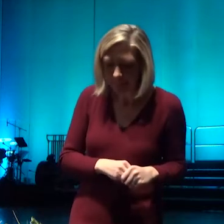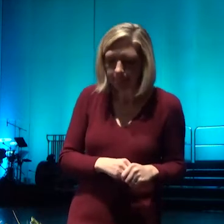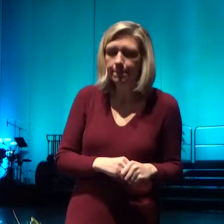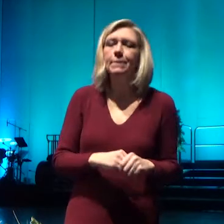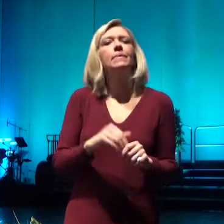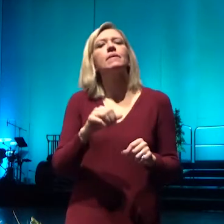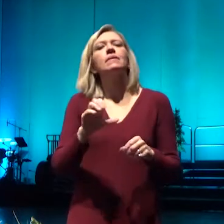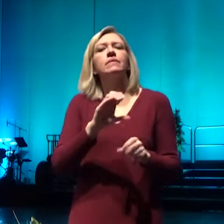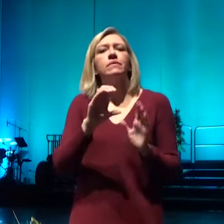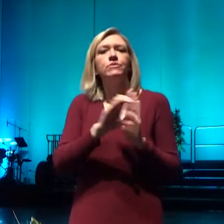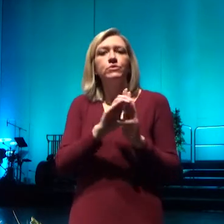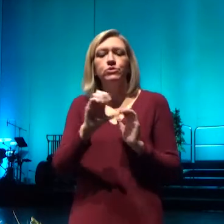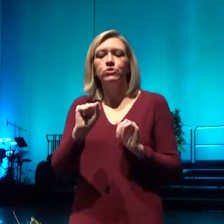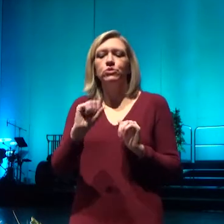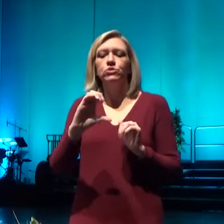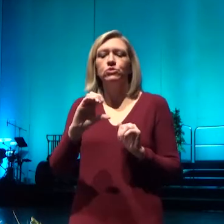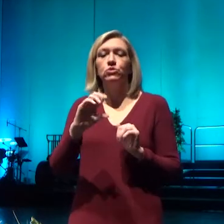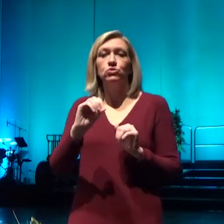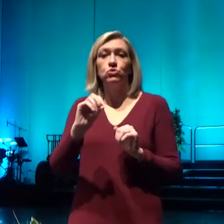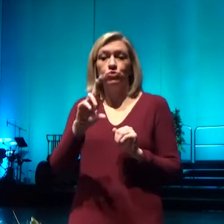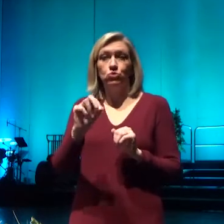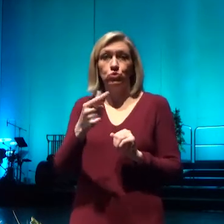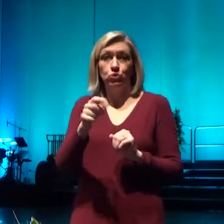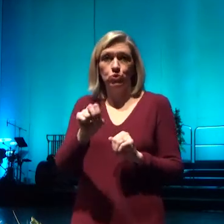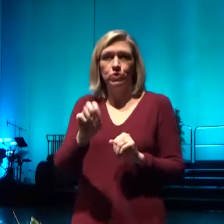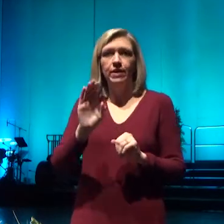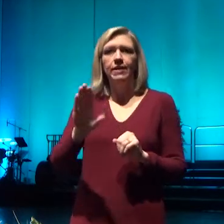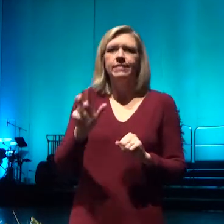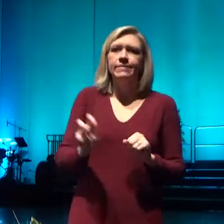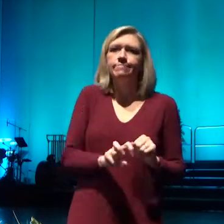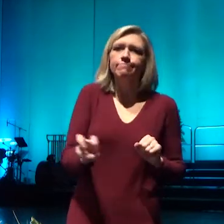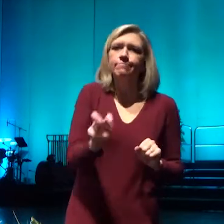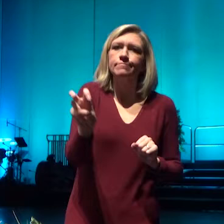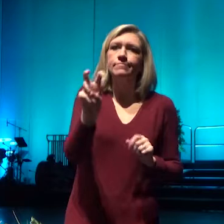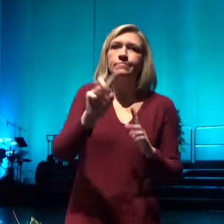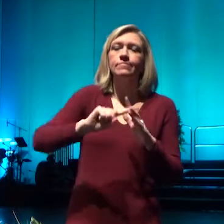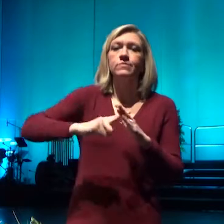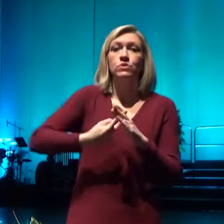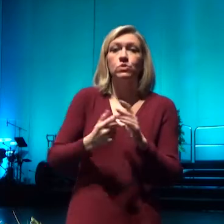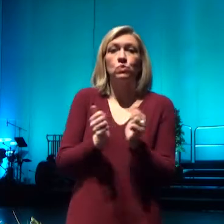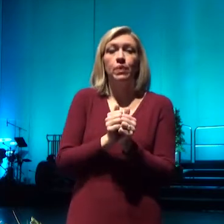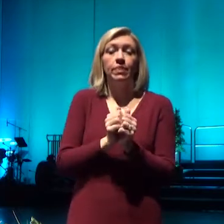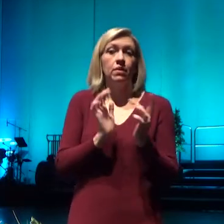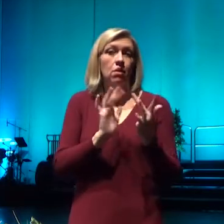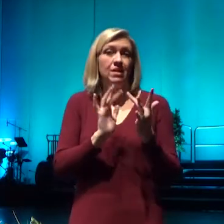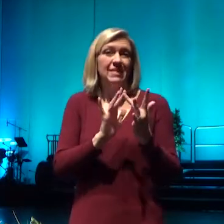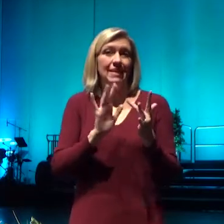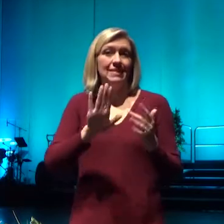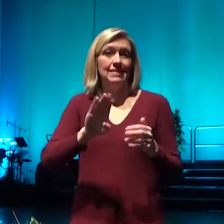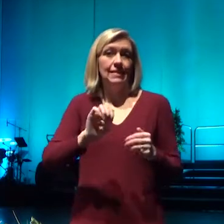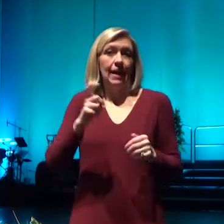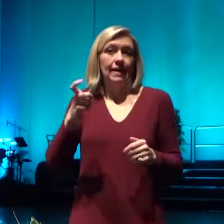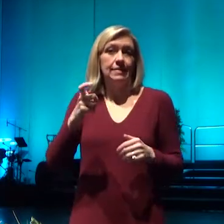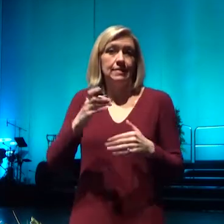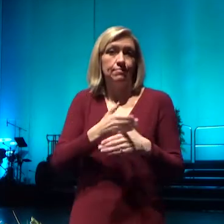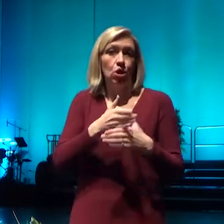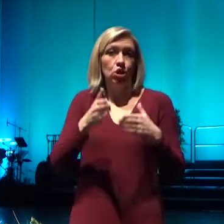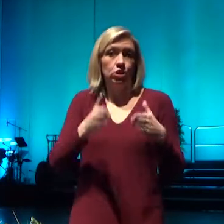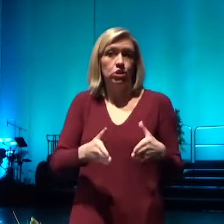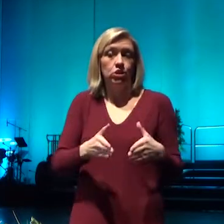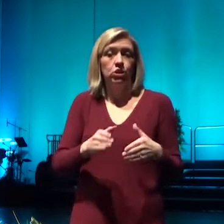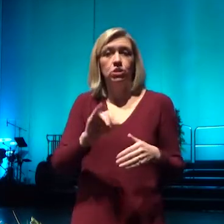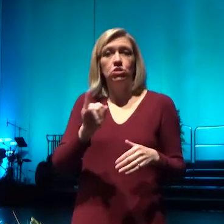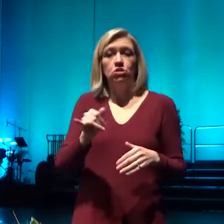And Scrooge's Odyssey begins when he has contact with his ex-partner, the ghost of